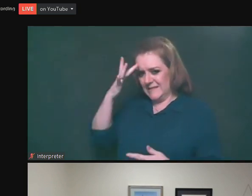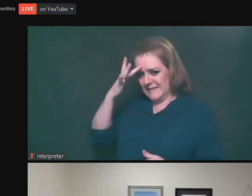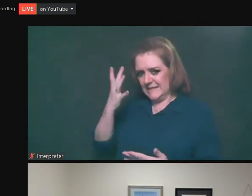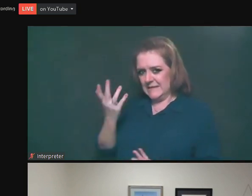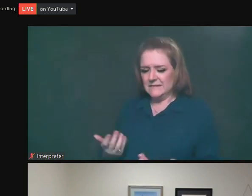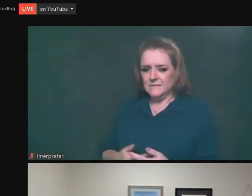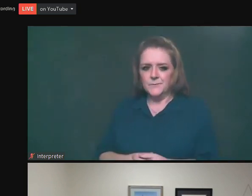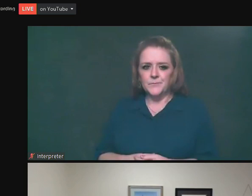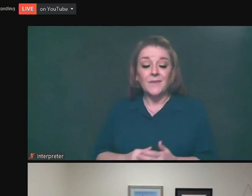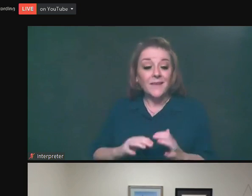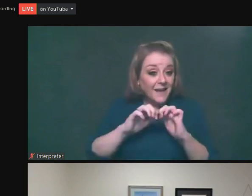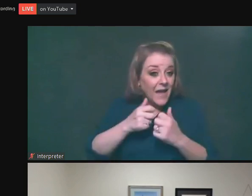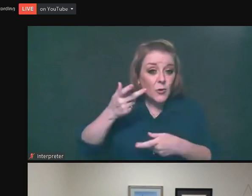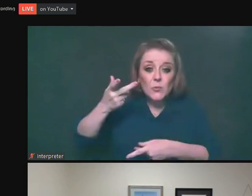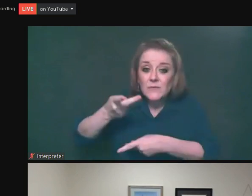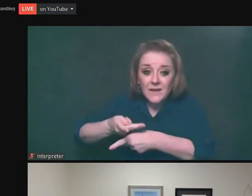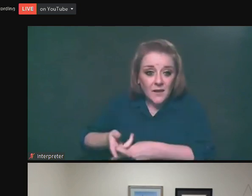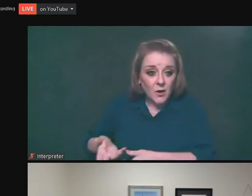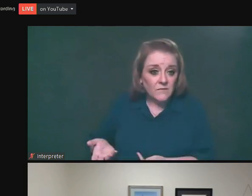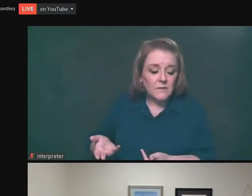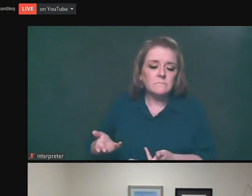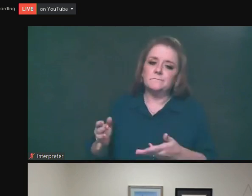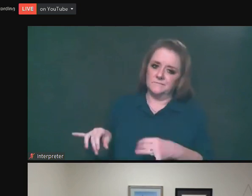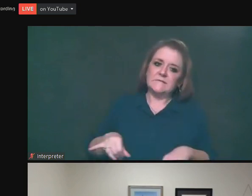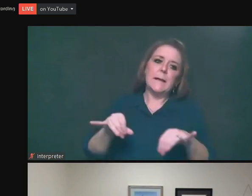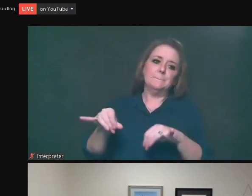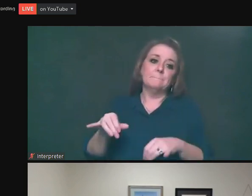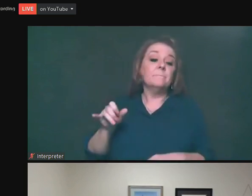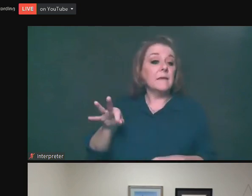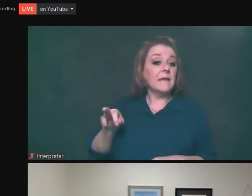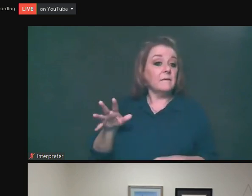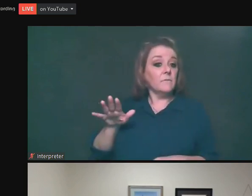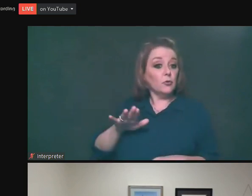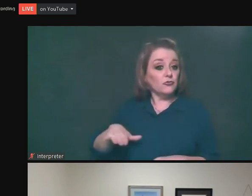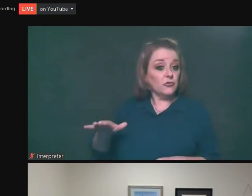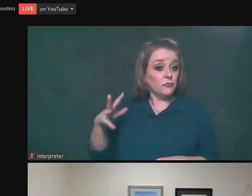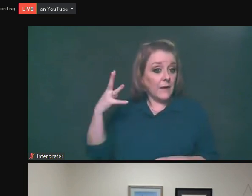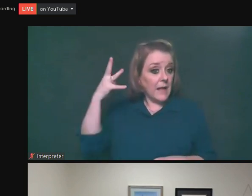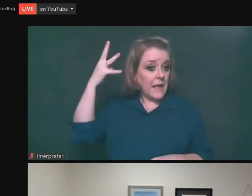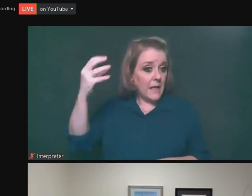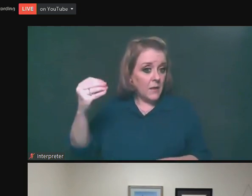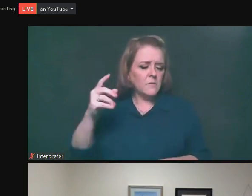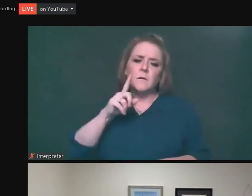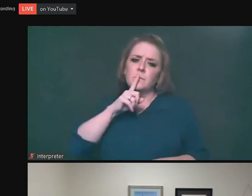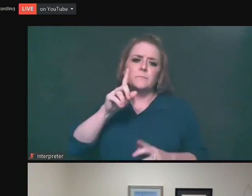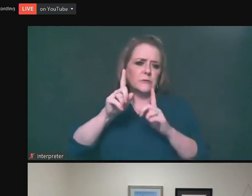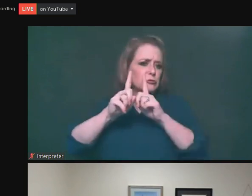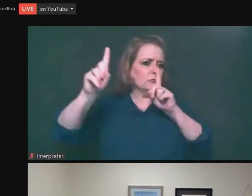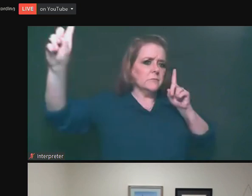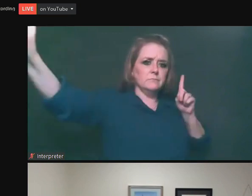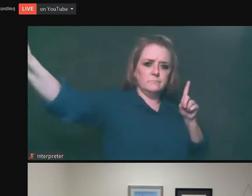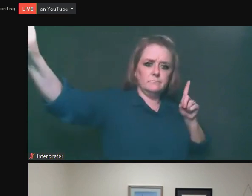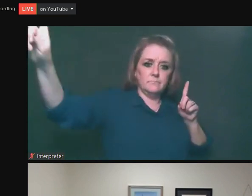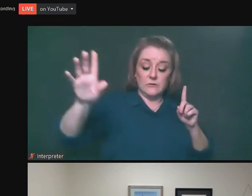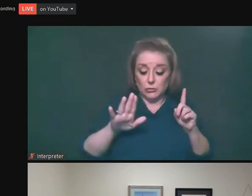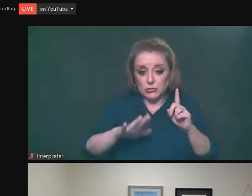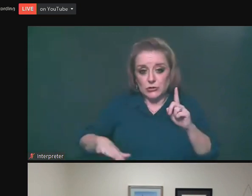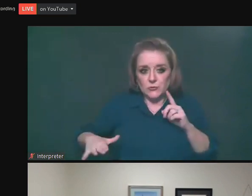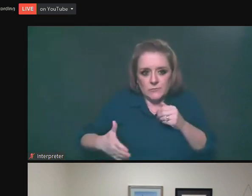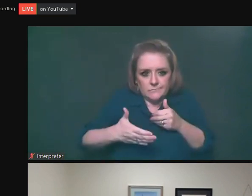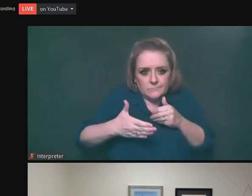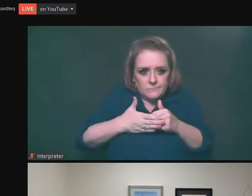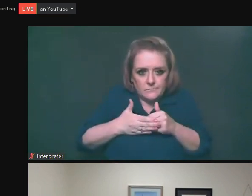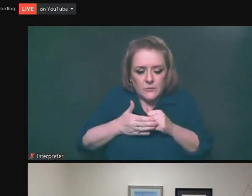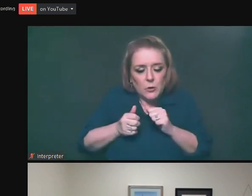got your child out, make sure that you keep them away and keeping that social distance only within family units.